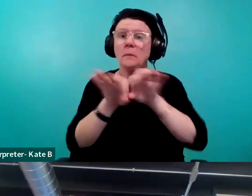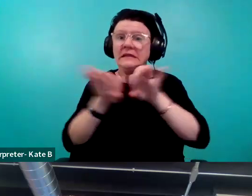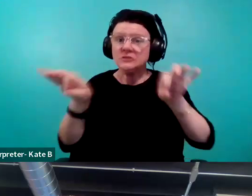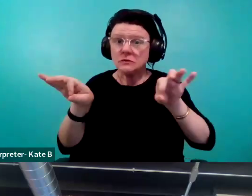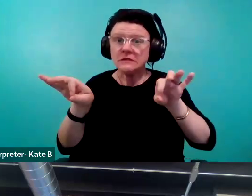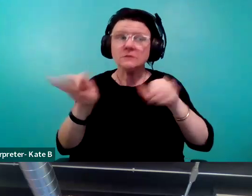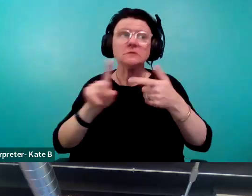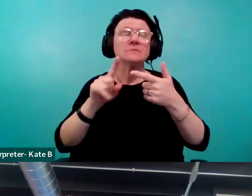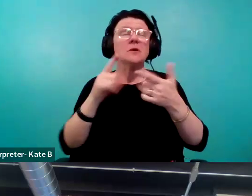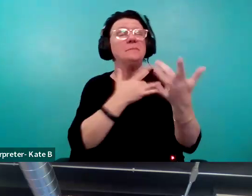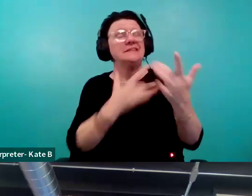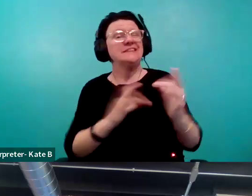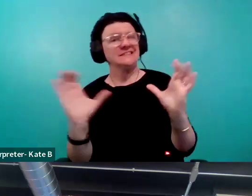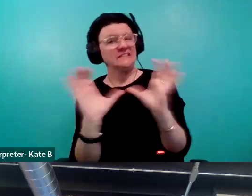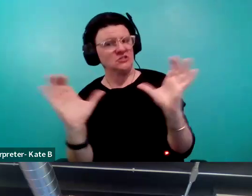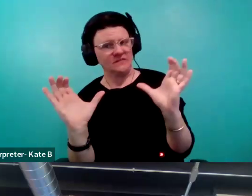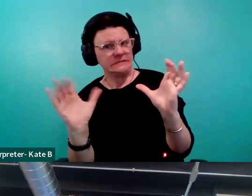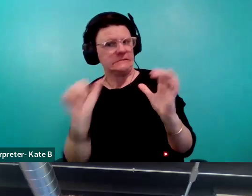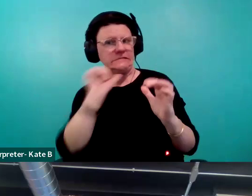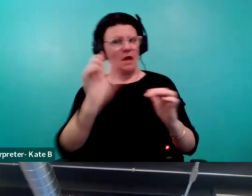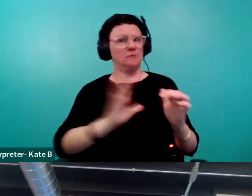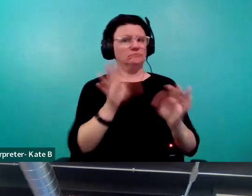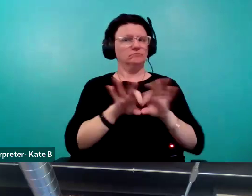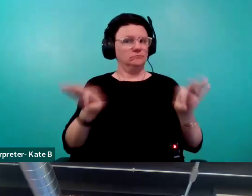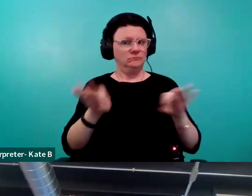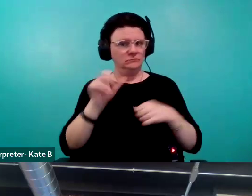they're usually a certificate or non-degree program in